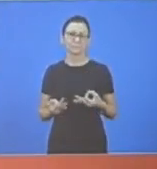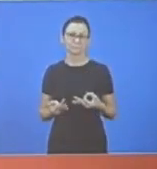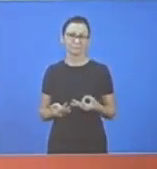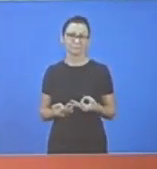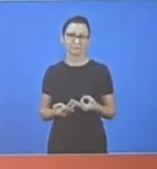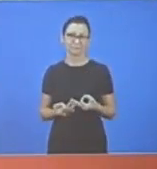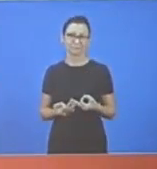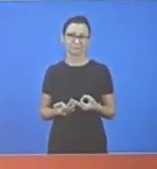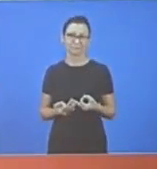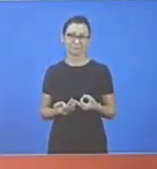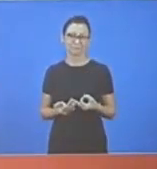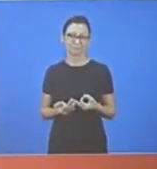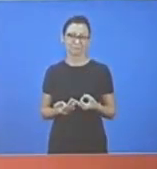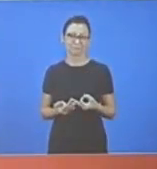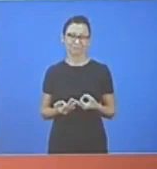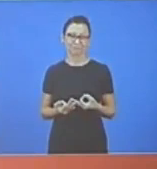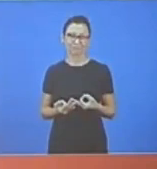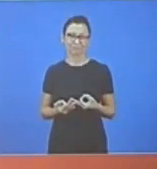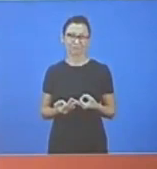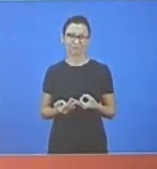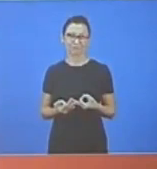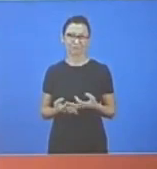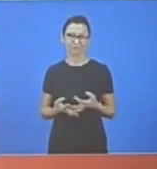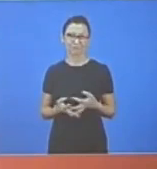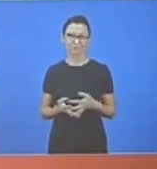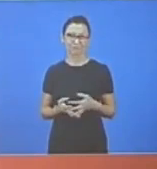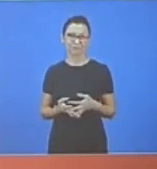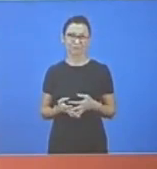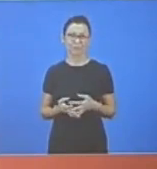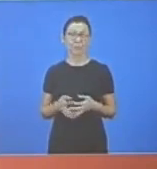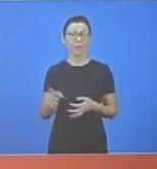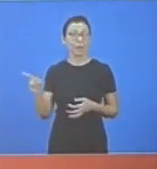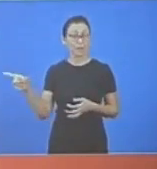is ready. Project of salvation.